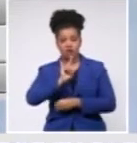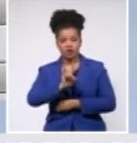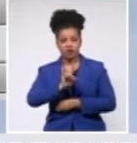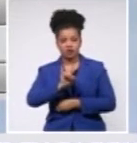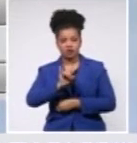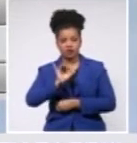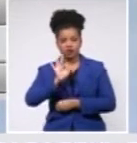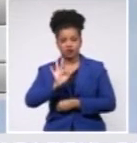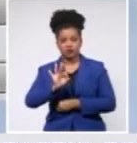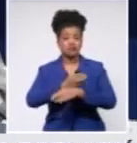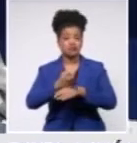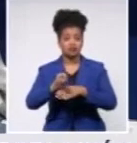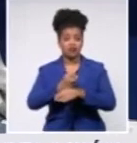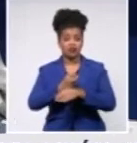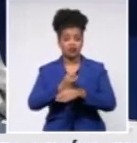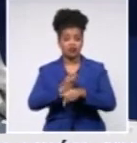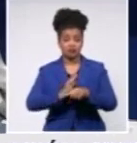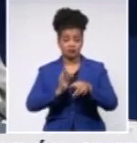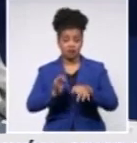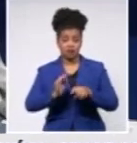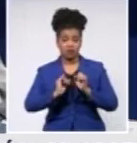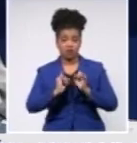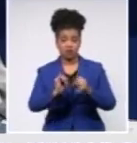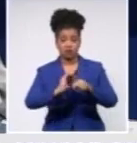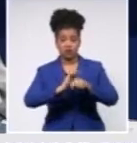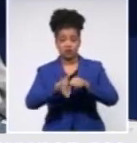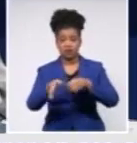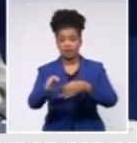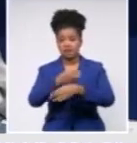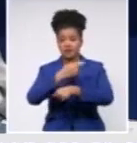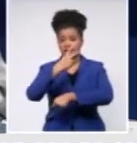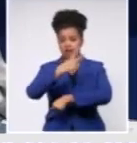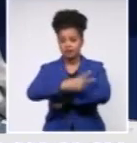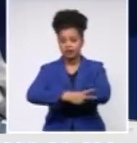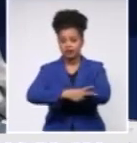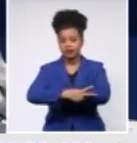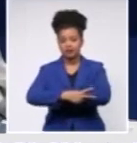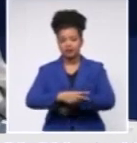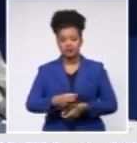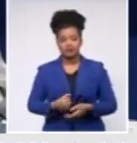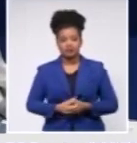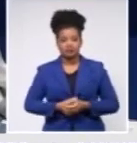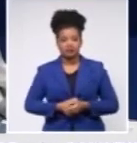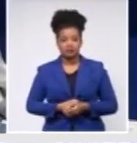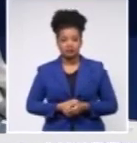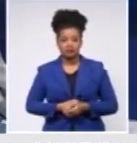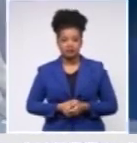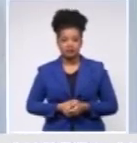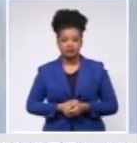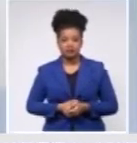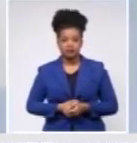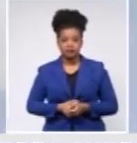3.03%. The region of the Americas, which currently accounts for